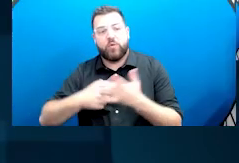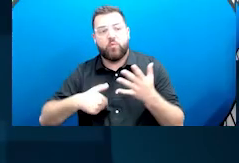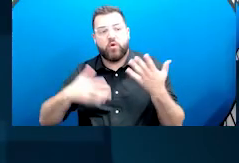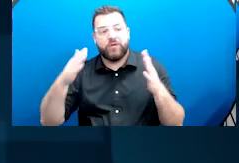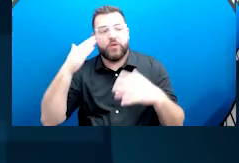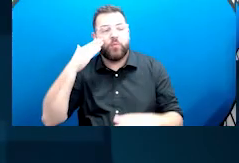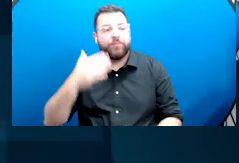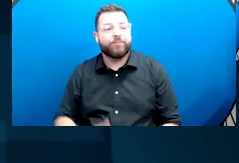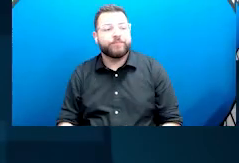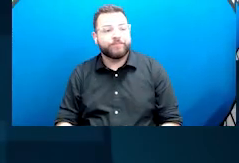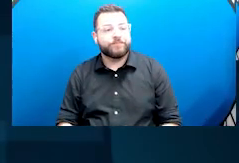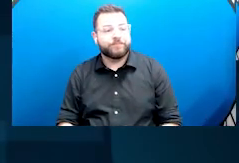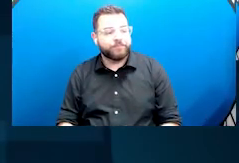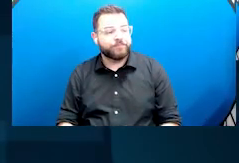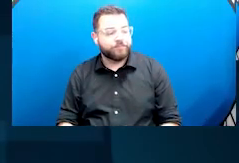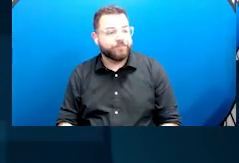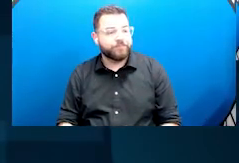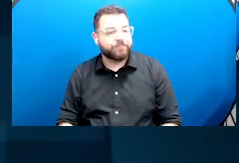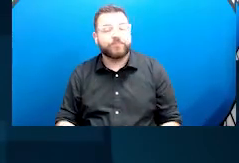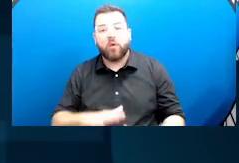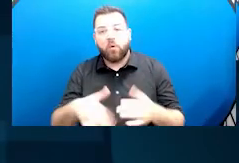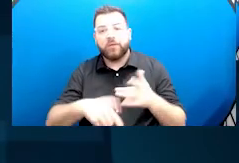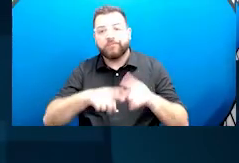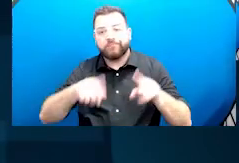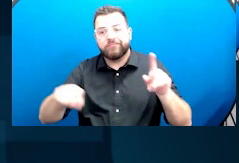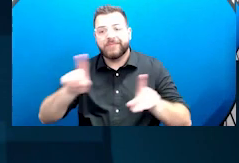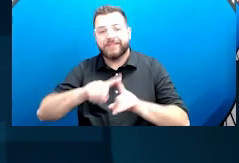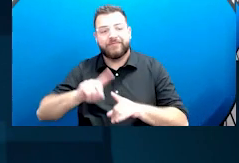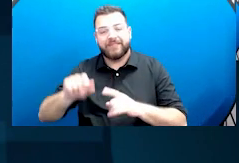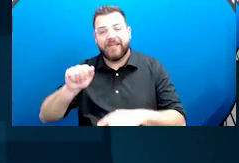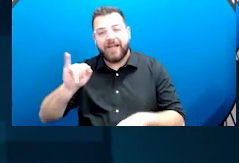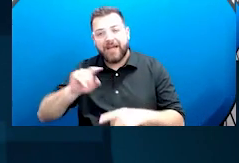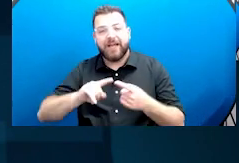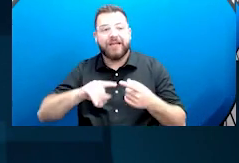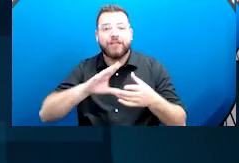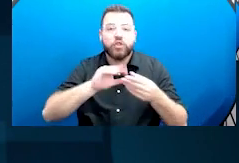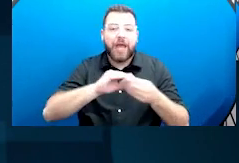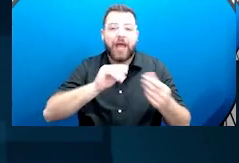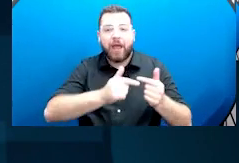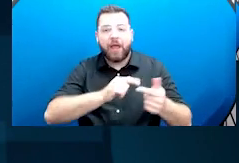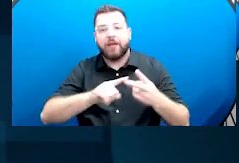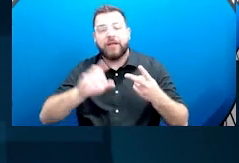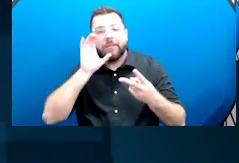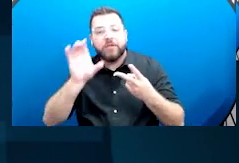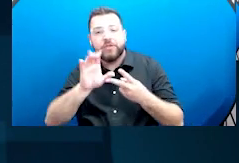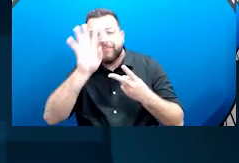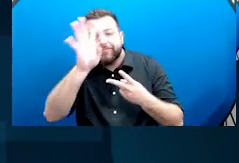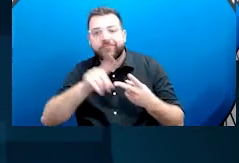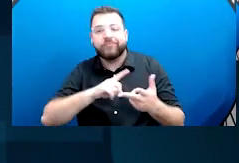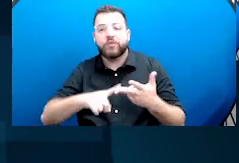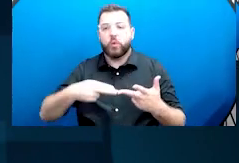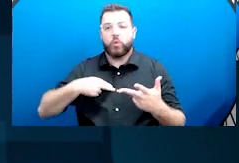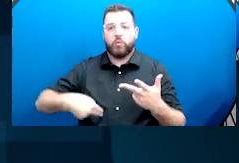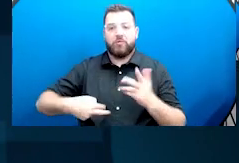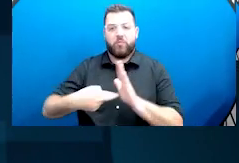And all of these different AI generators from the chat box, the images, the virtual human representations or